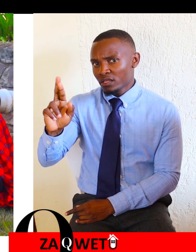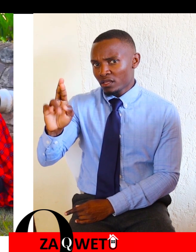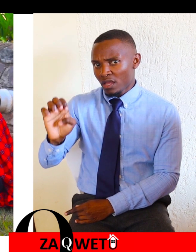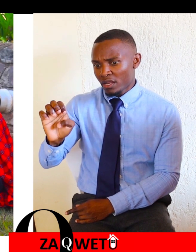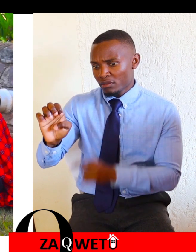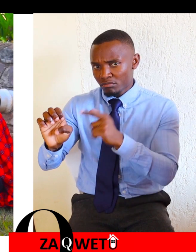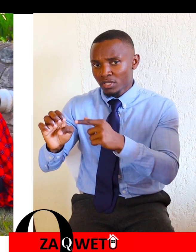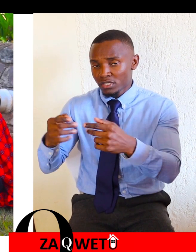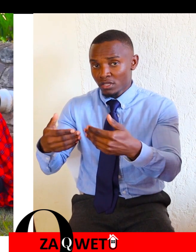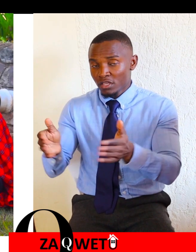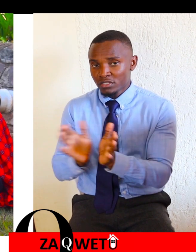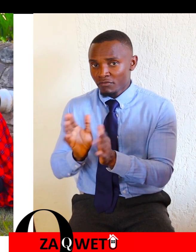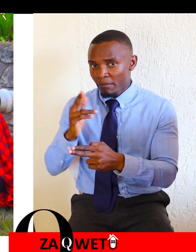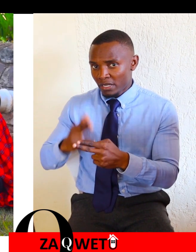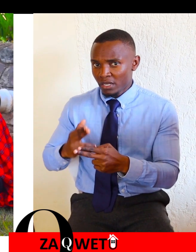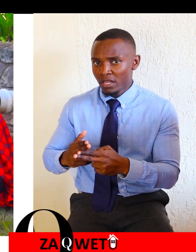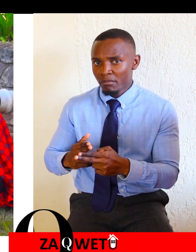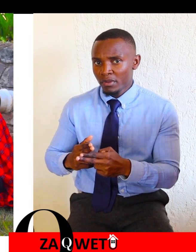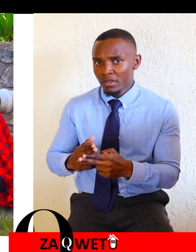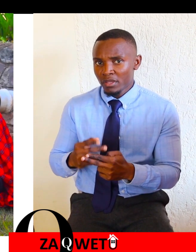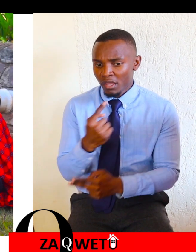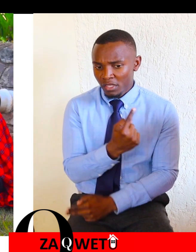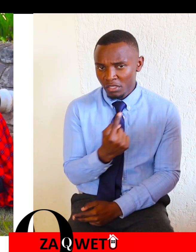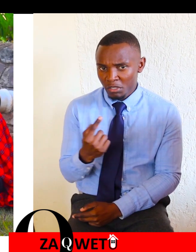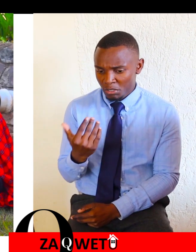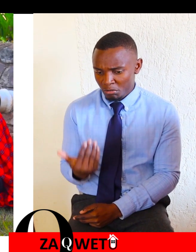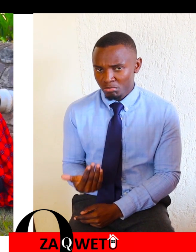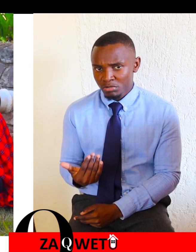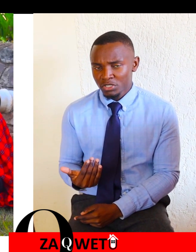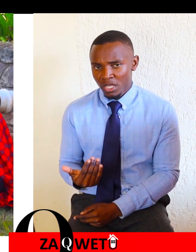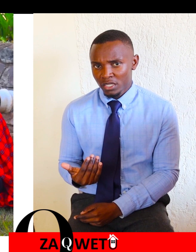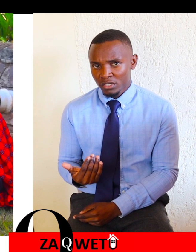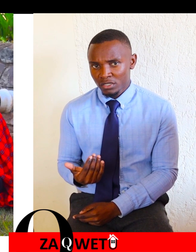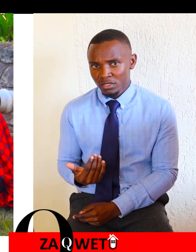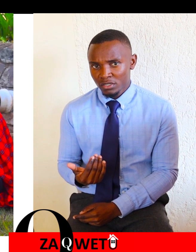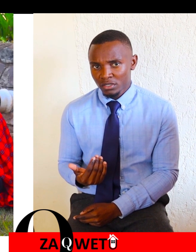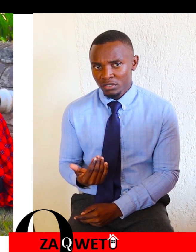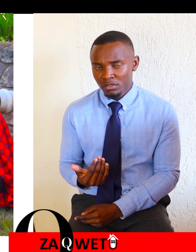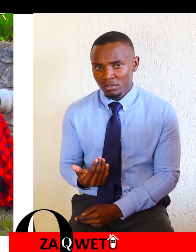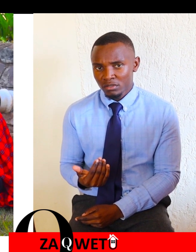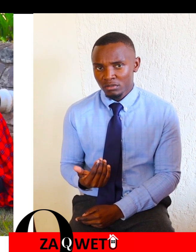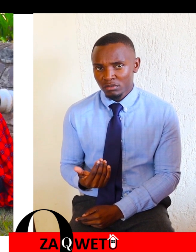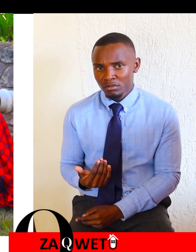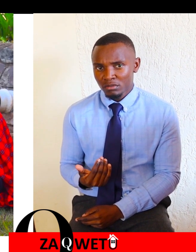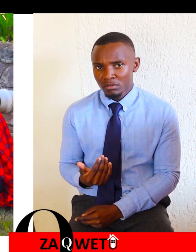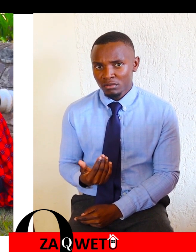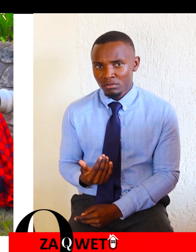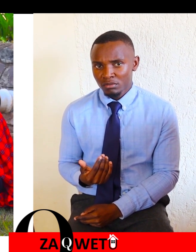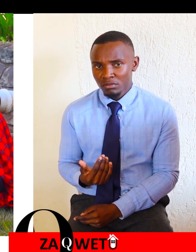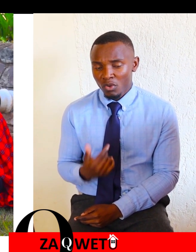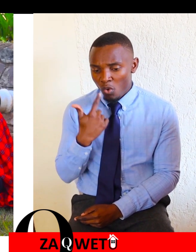And Ligari is family now. It's always seen as every kid or any child or